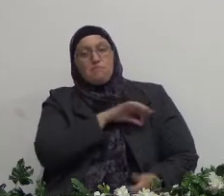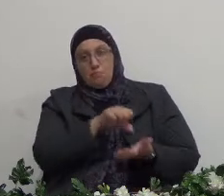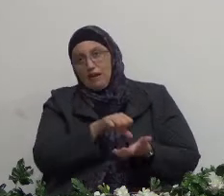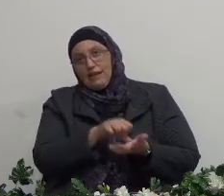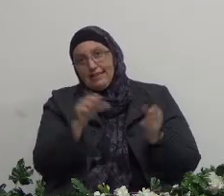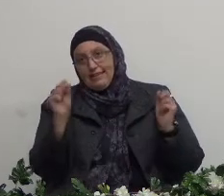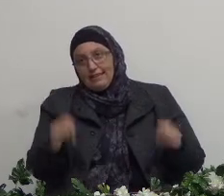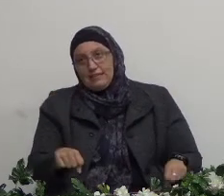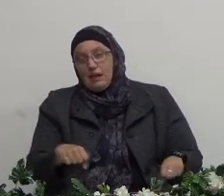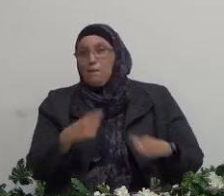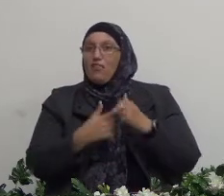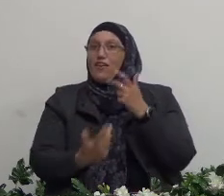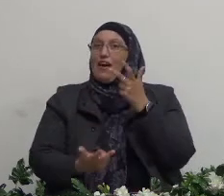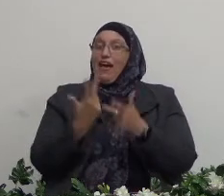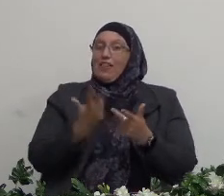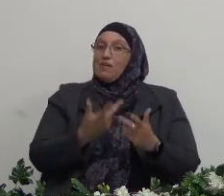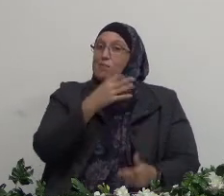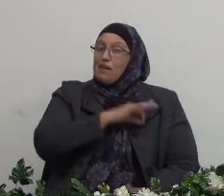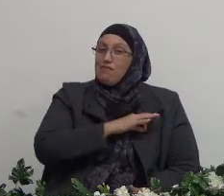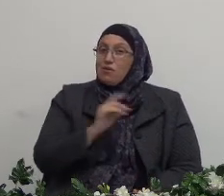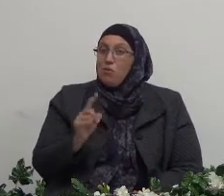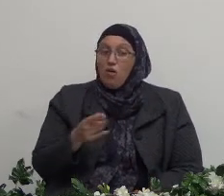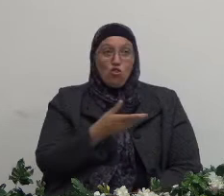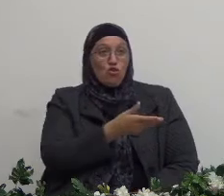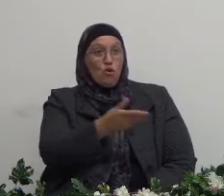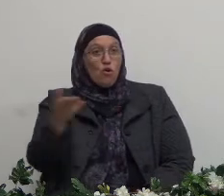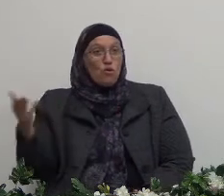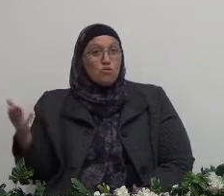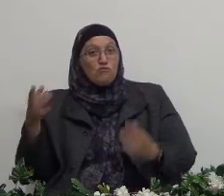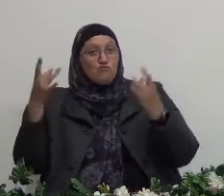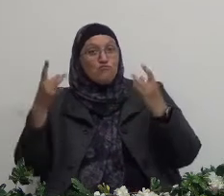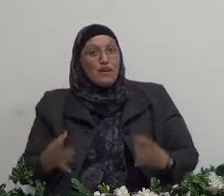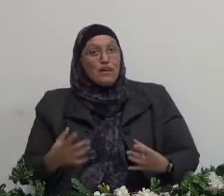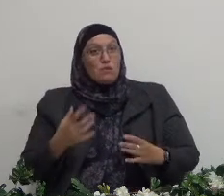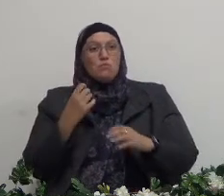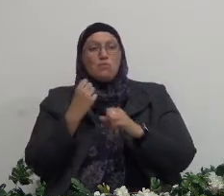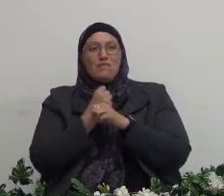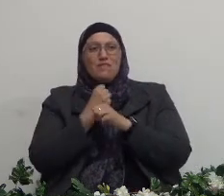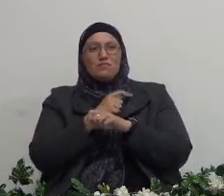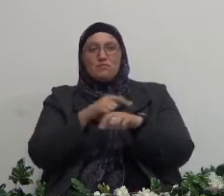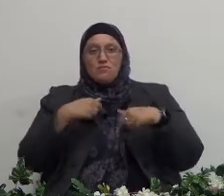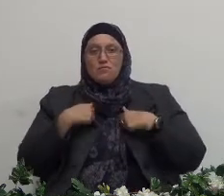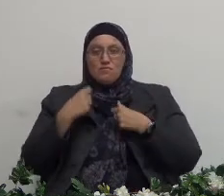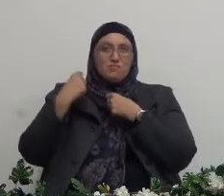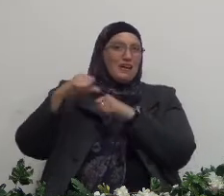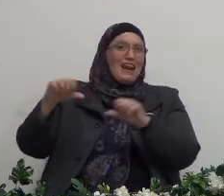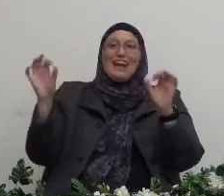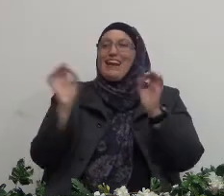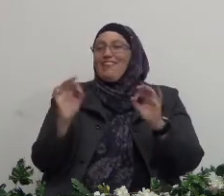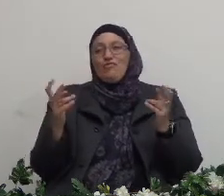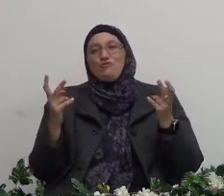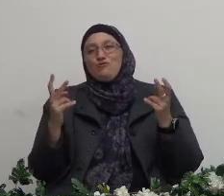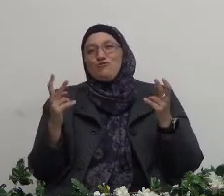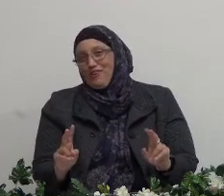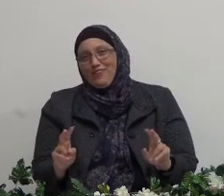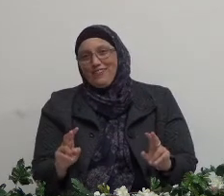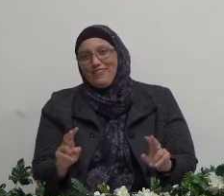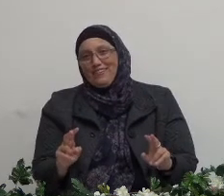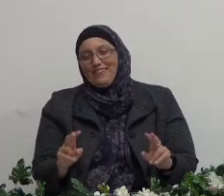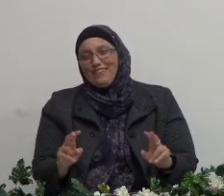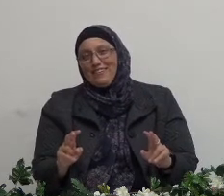is the fact that these measures are there in order to prevent loss of lives or serious